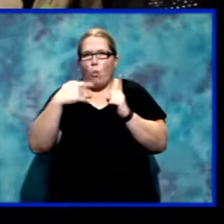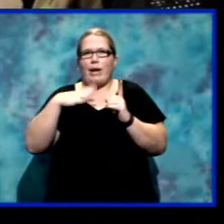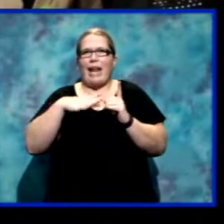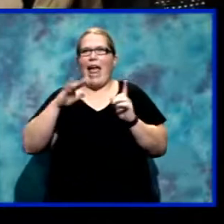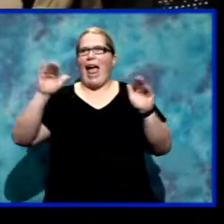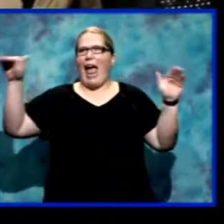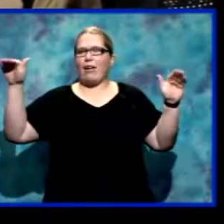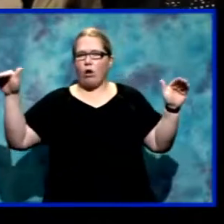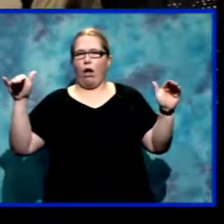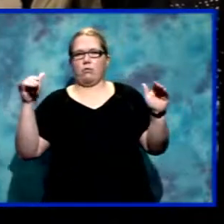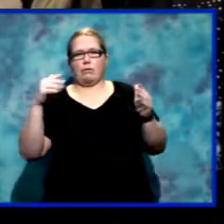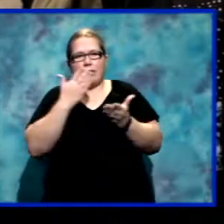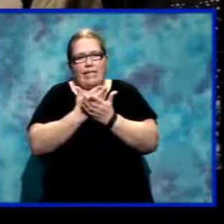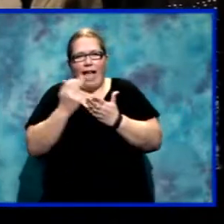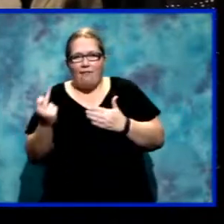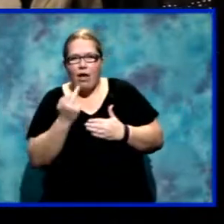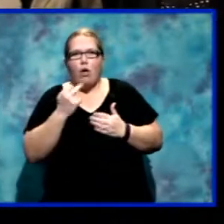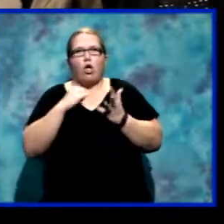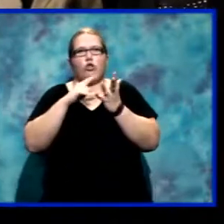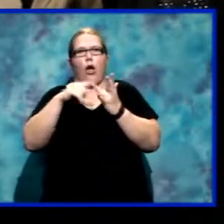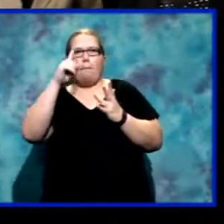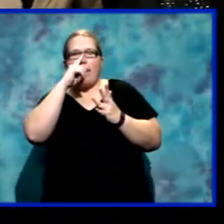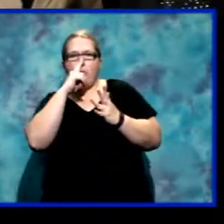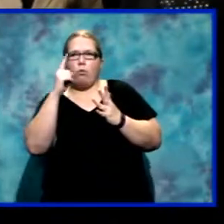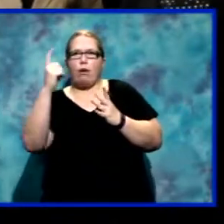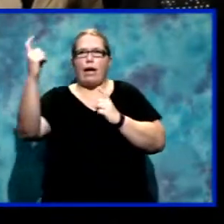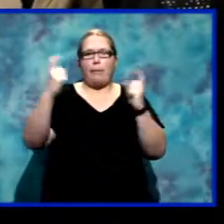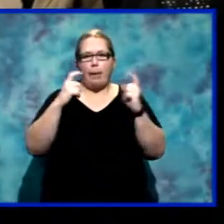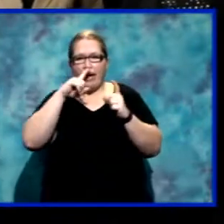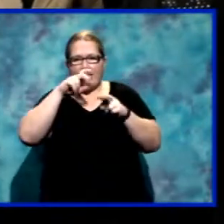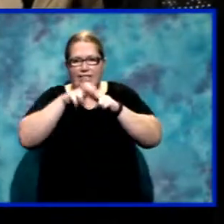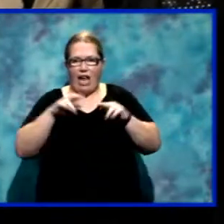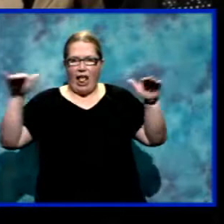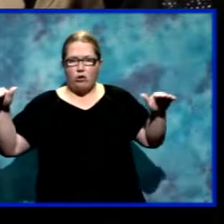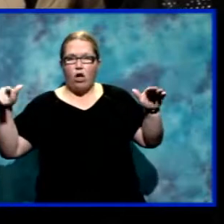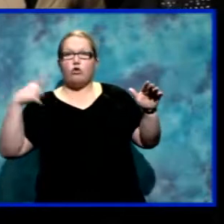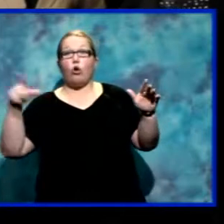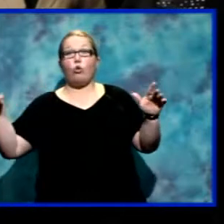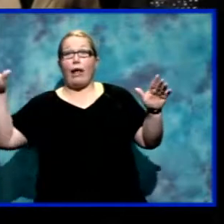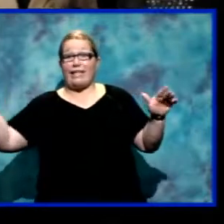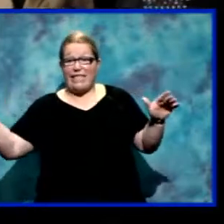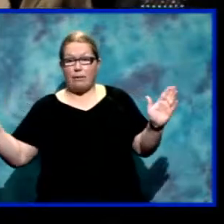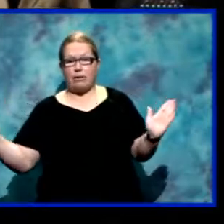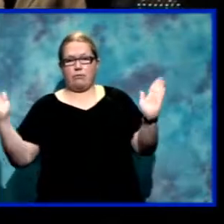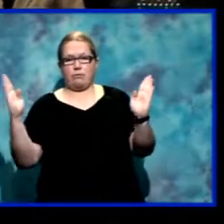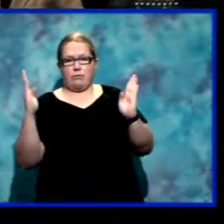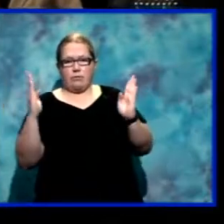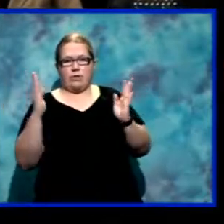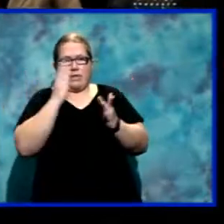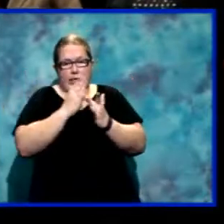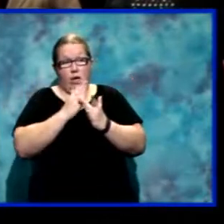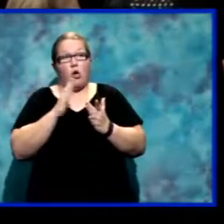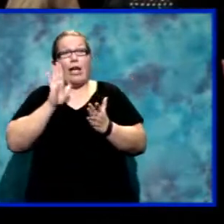outside seats available so that as people come in, they can sit down. Move to the centre, please, folks, and stay